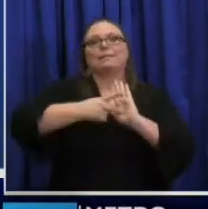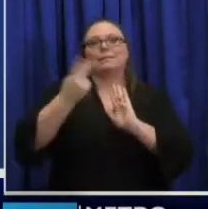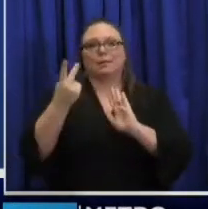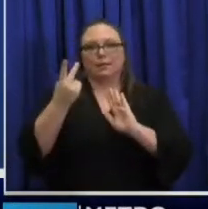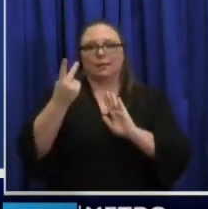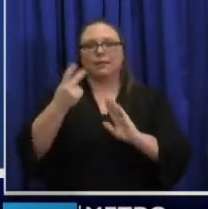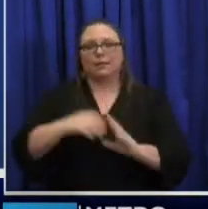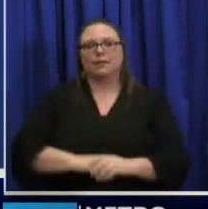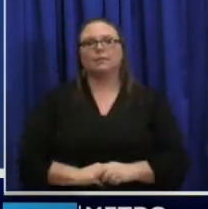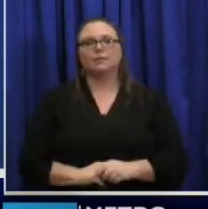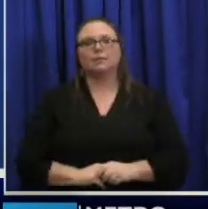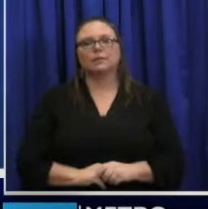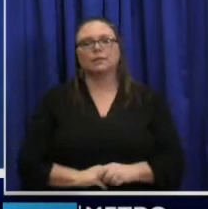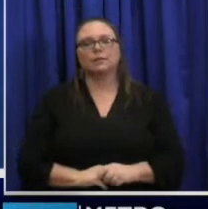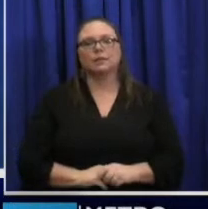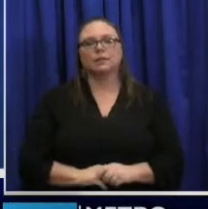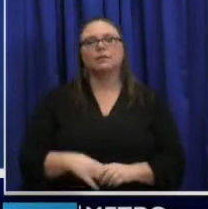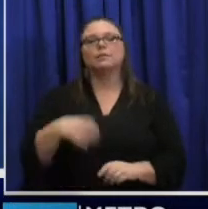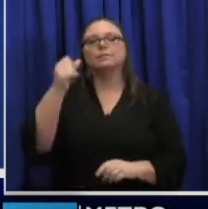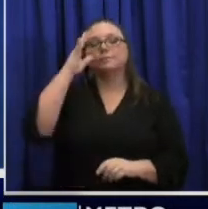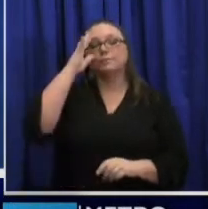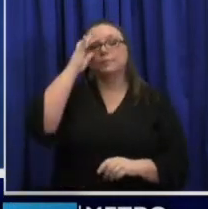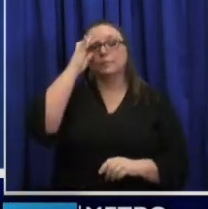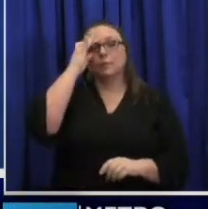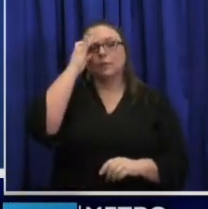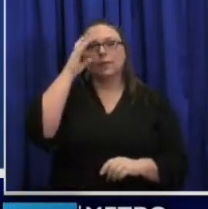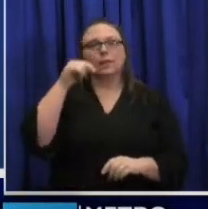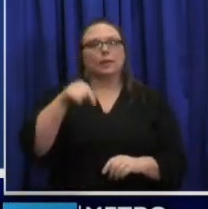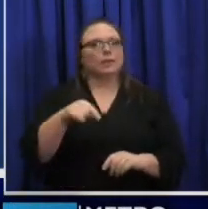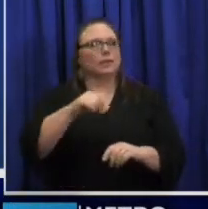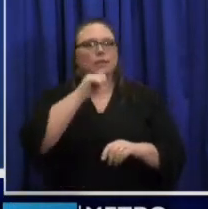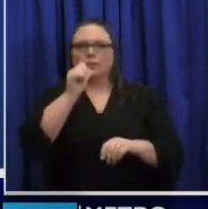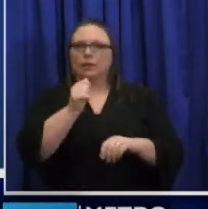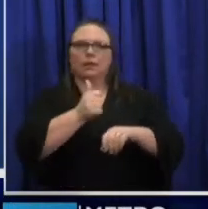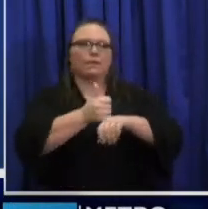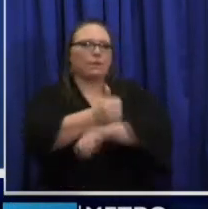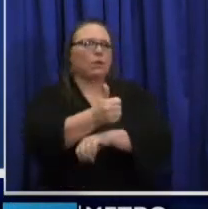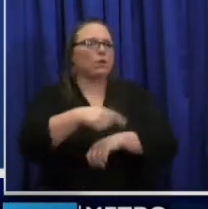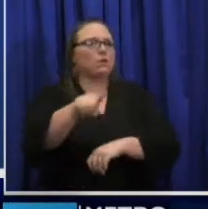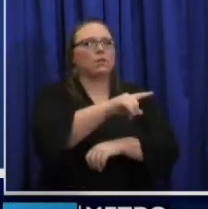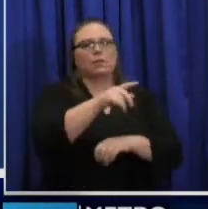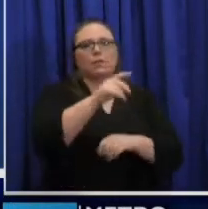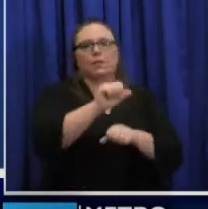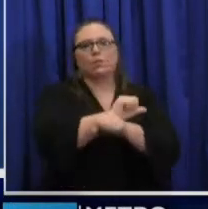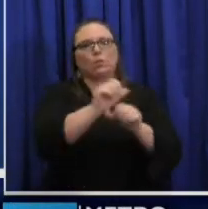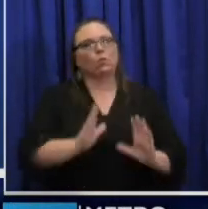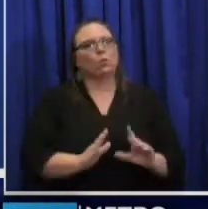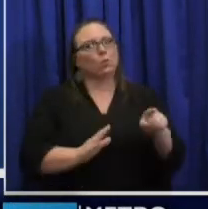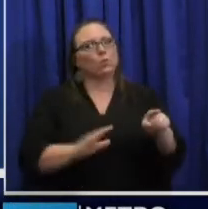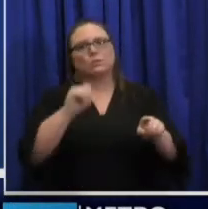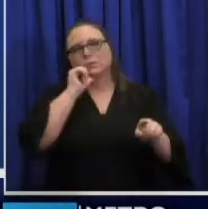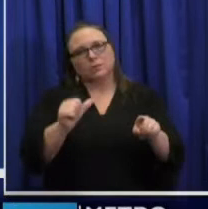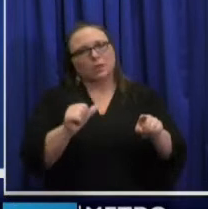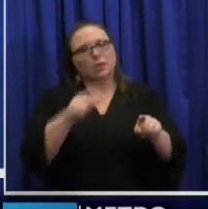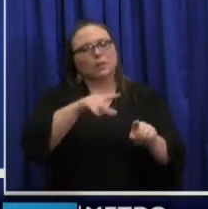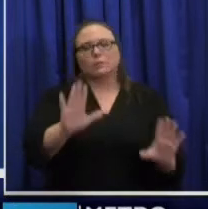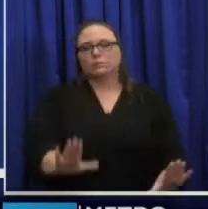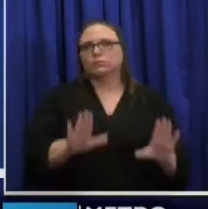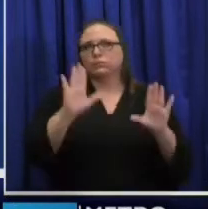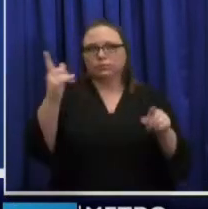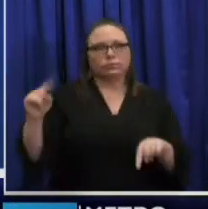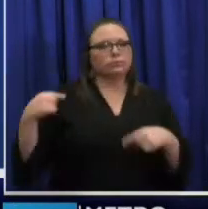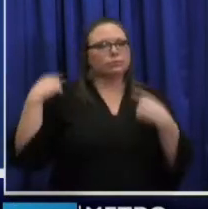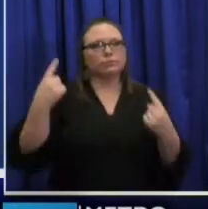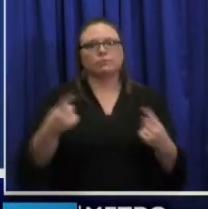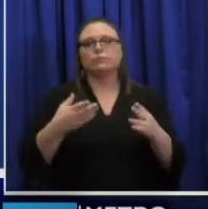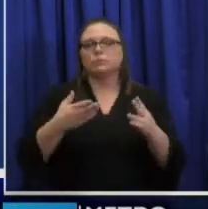responder bonus. And let's just start this out. This is no fault to our Metro Parks employees who have been great